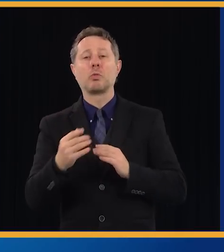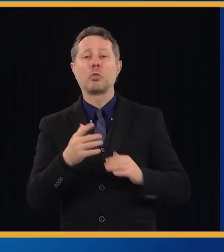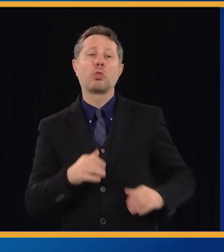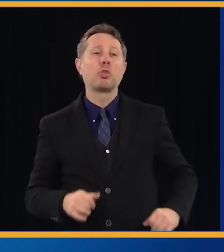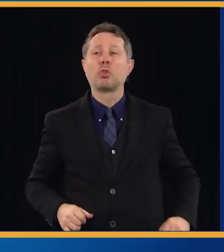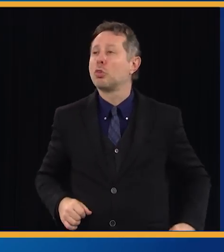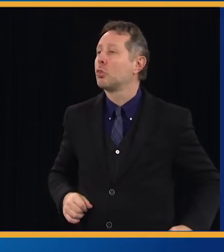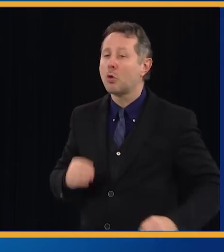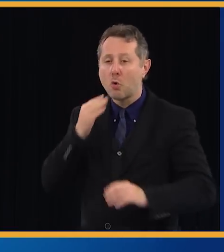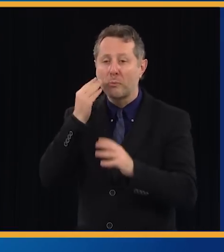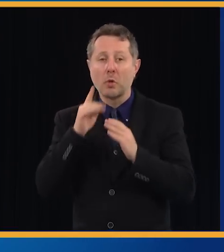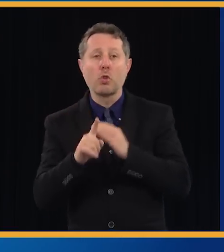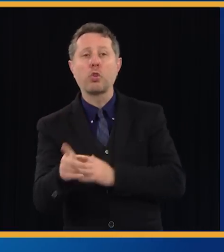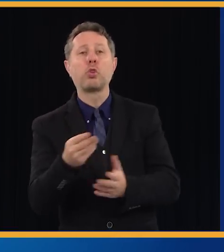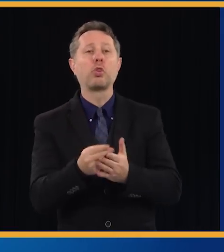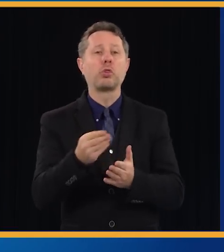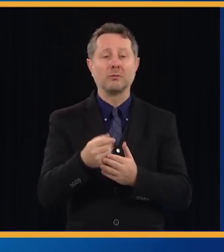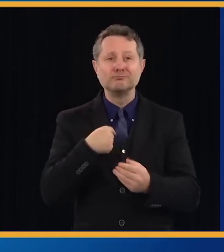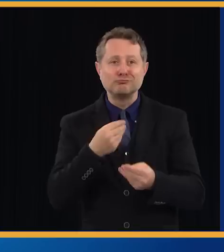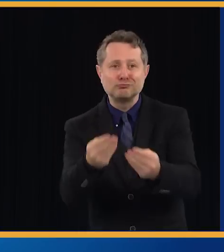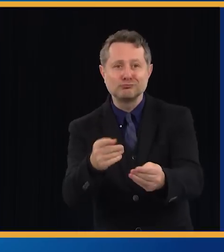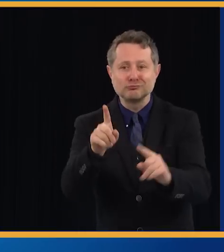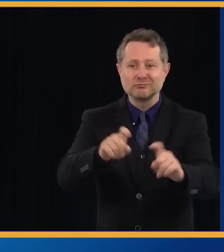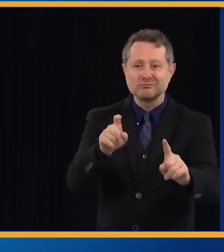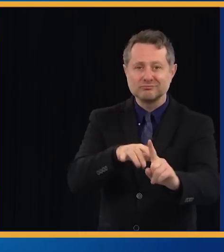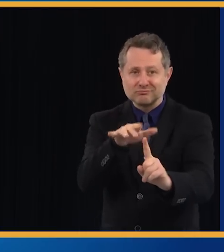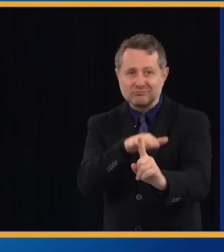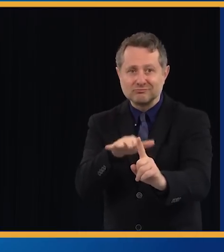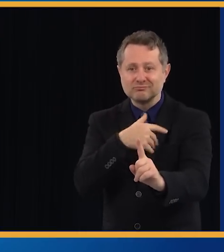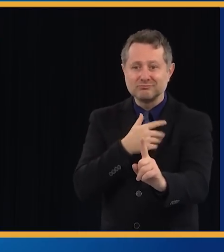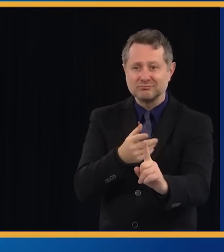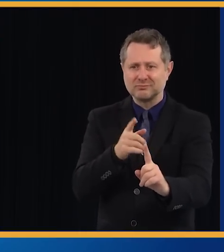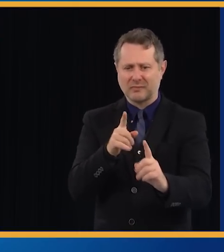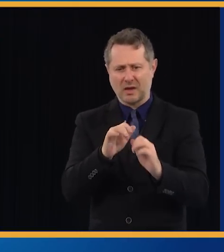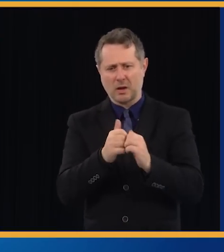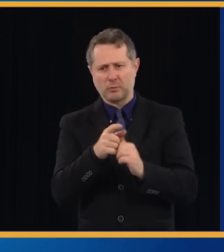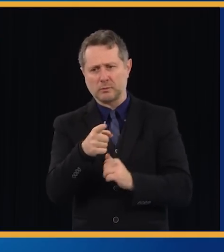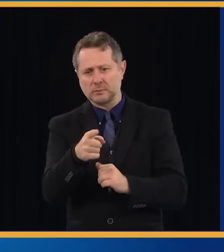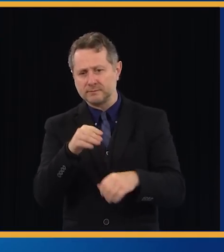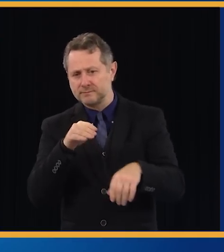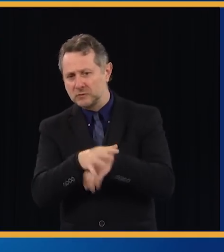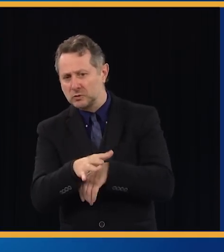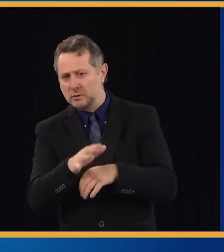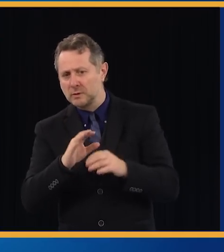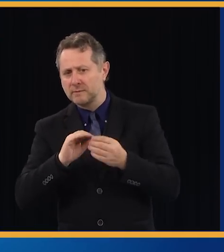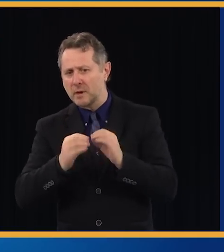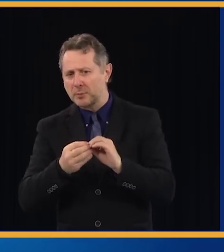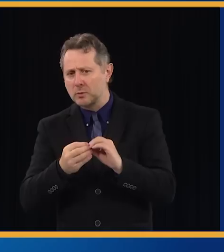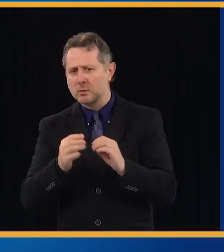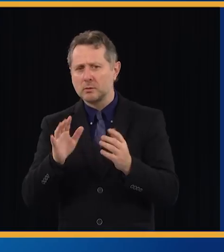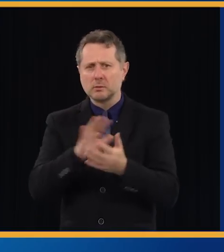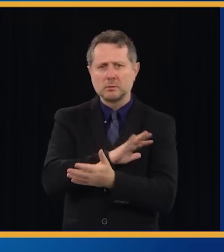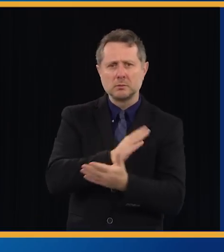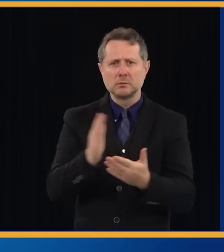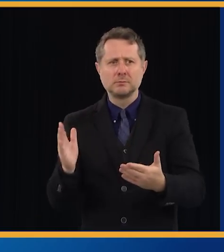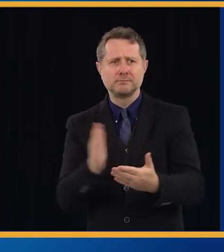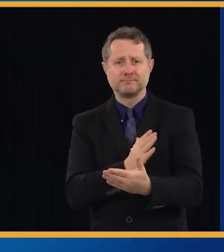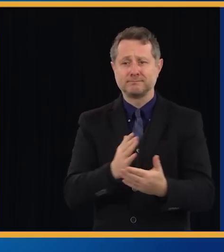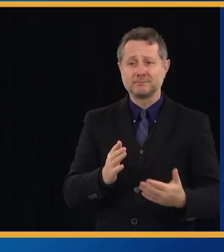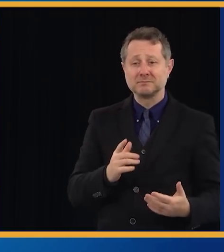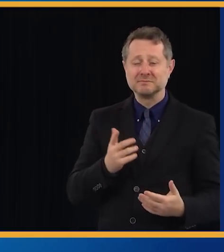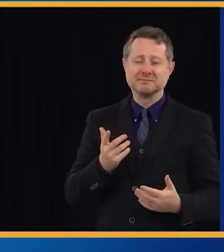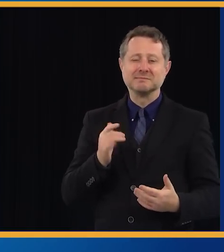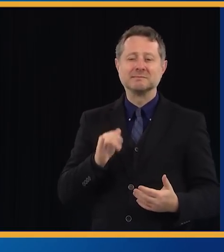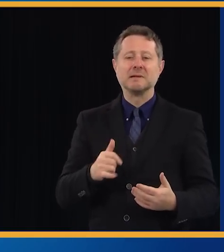that. What does that do to the numbers? But that is a factor that has to be taken into